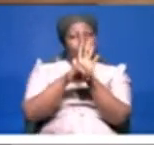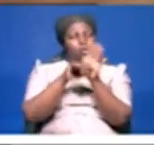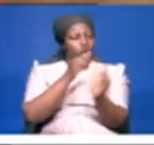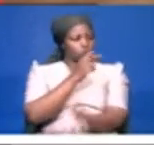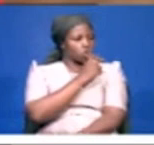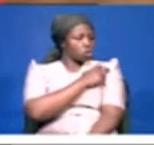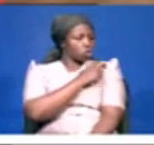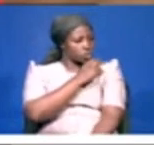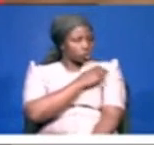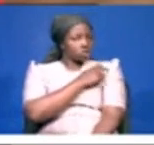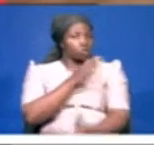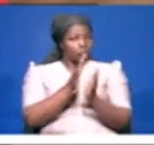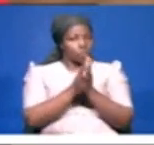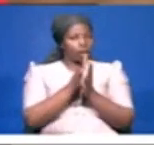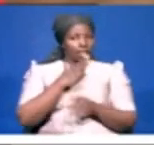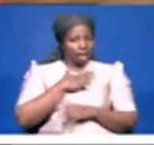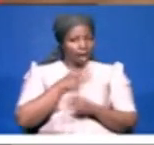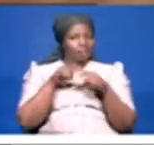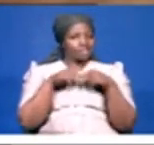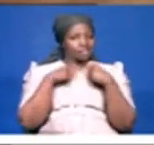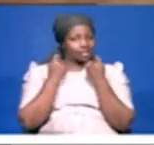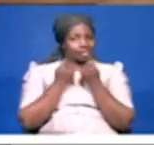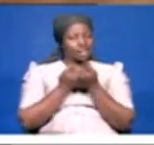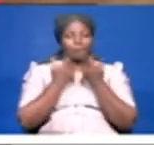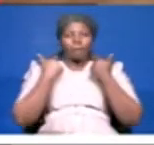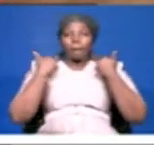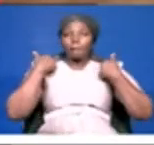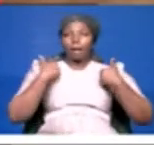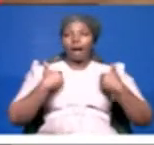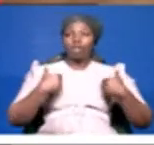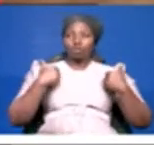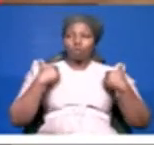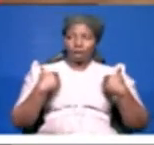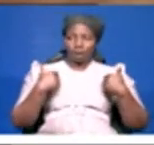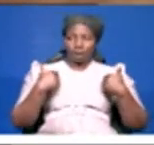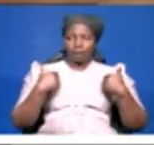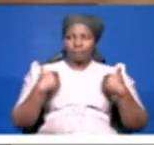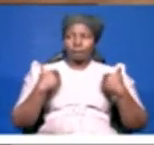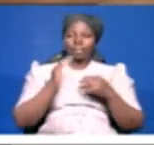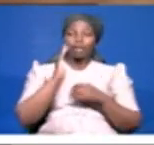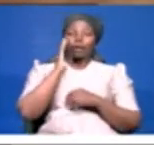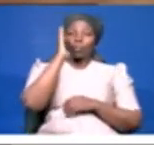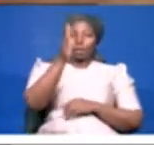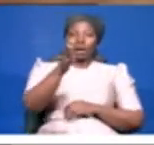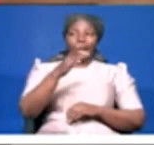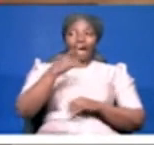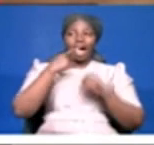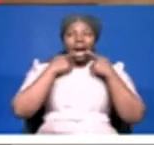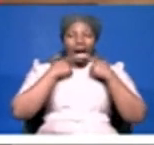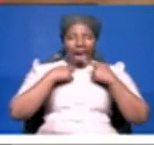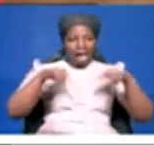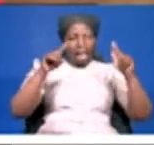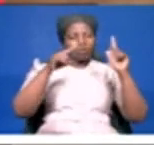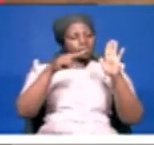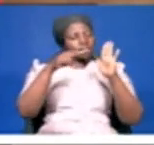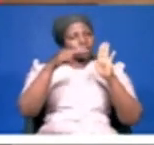teams, I am going to announce the following.